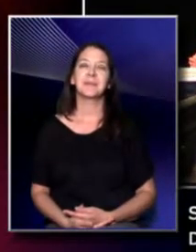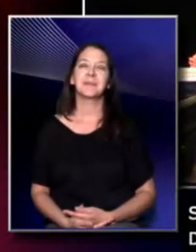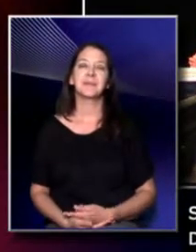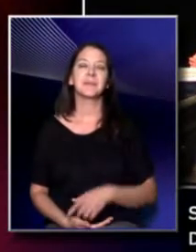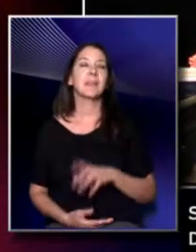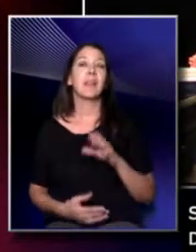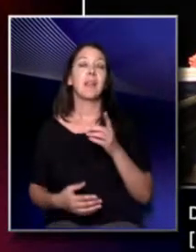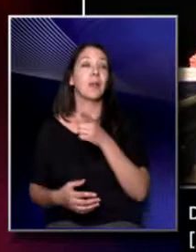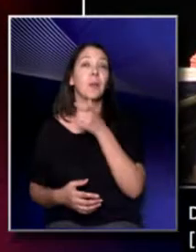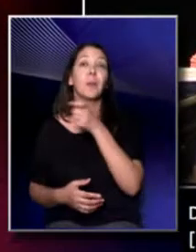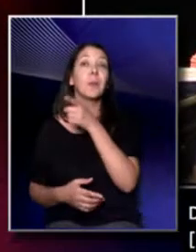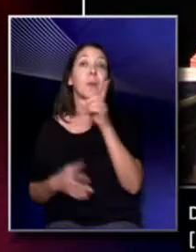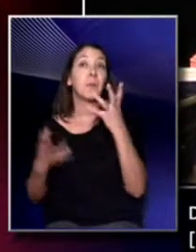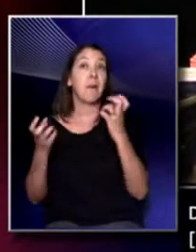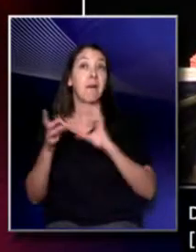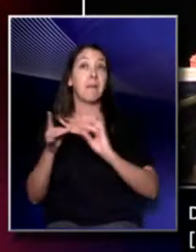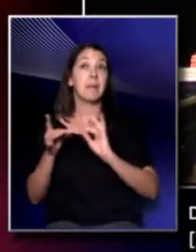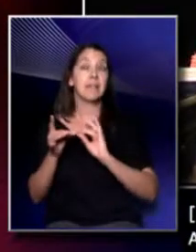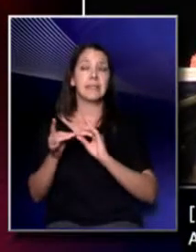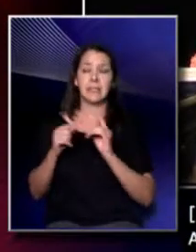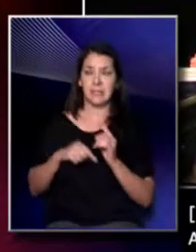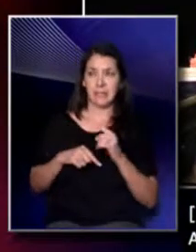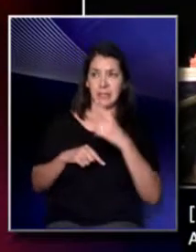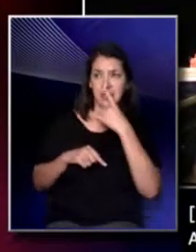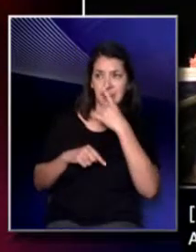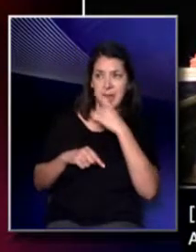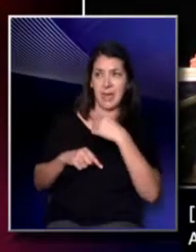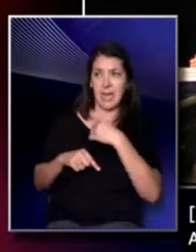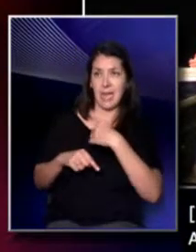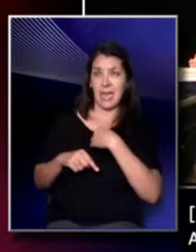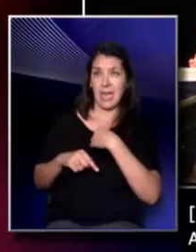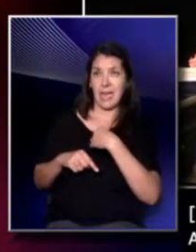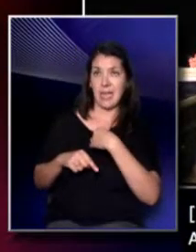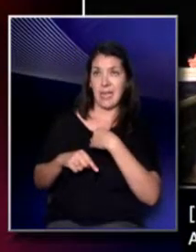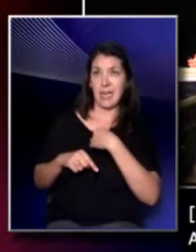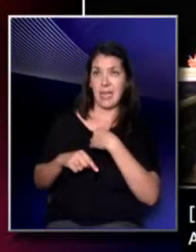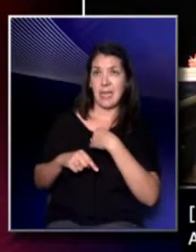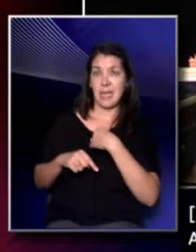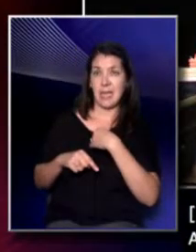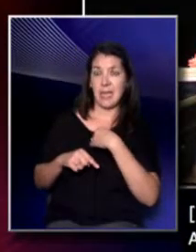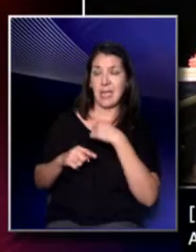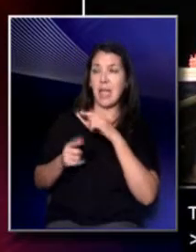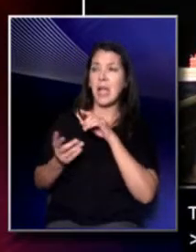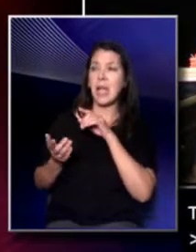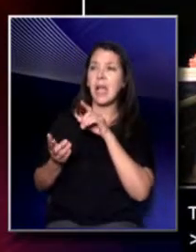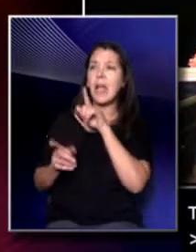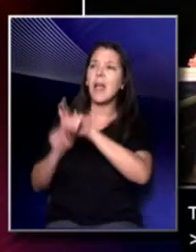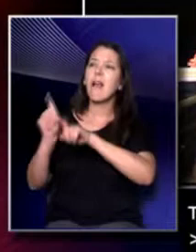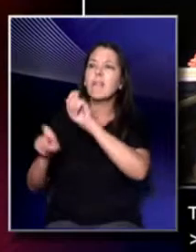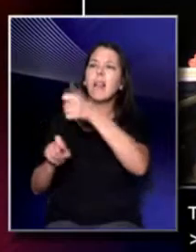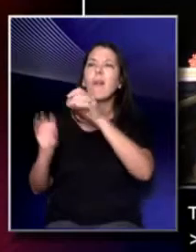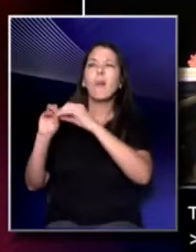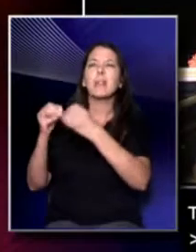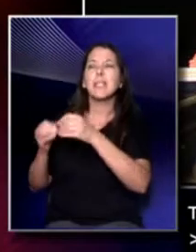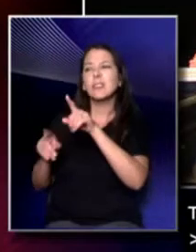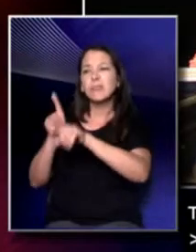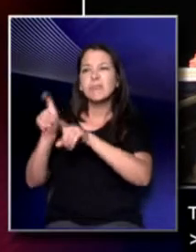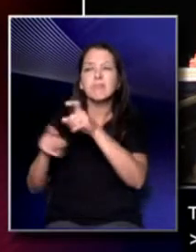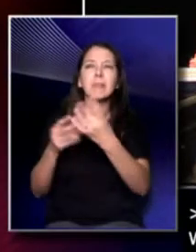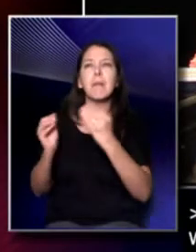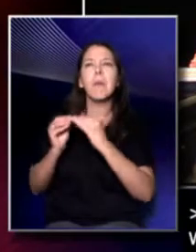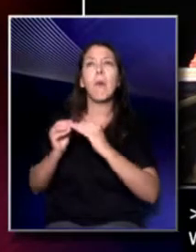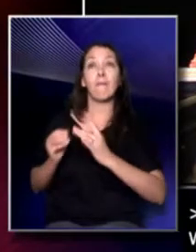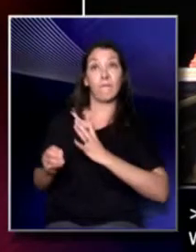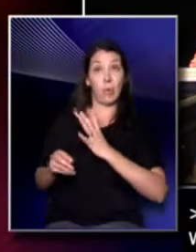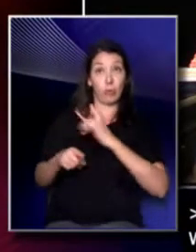Any other comments? Would it be helpful if I approached outside organizations to see about getting a more formal